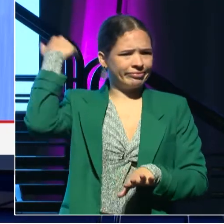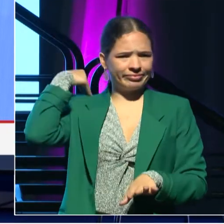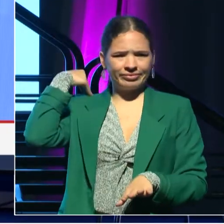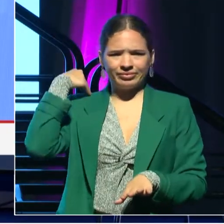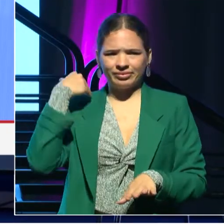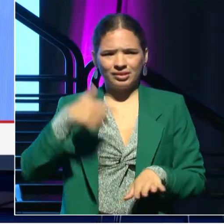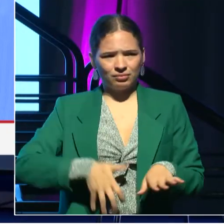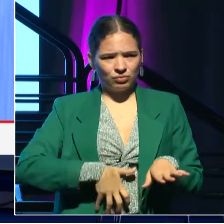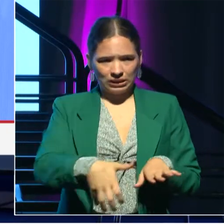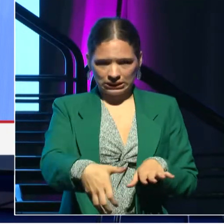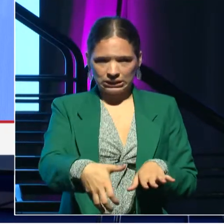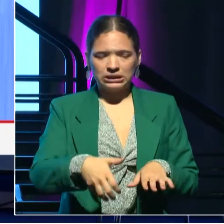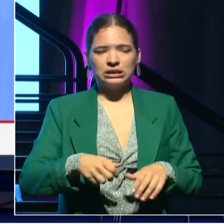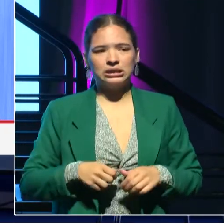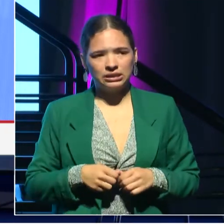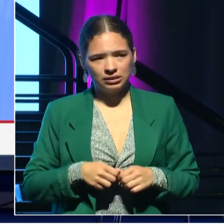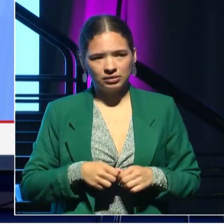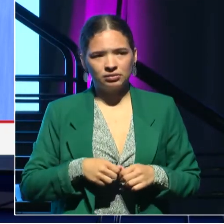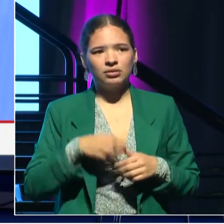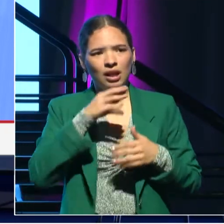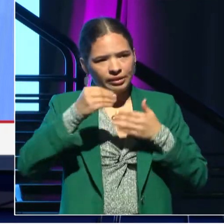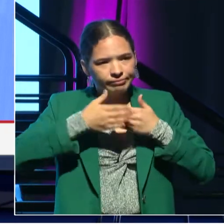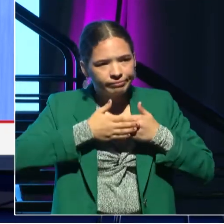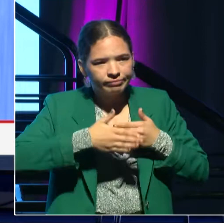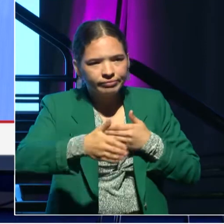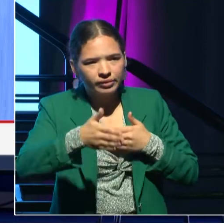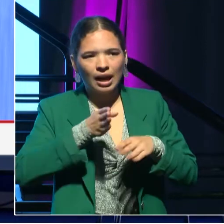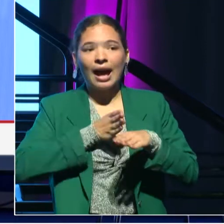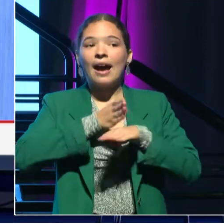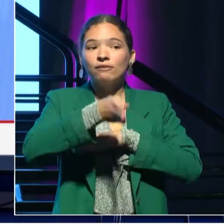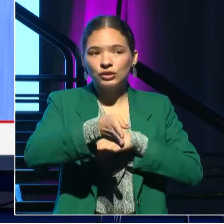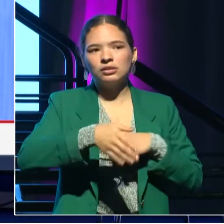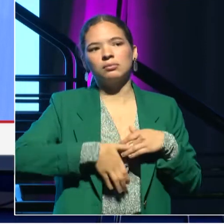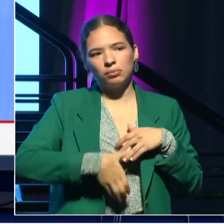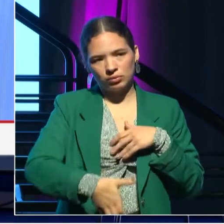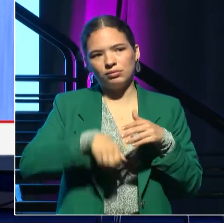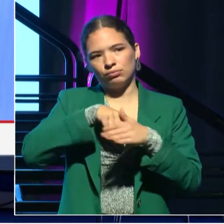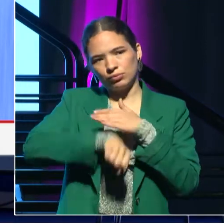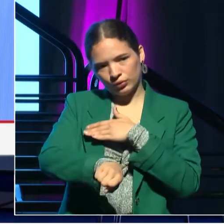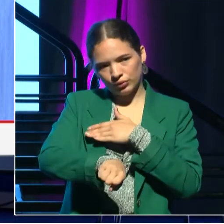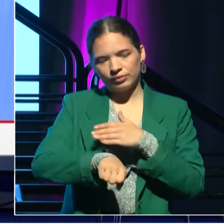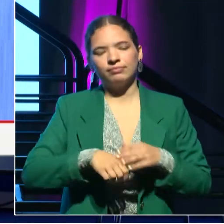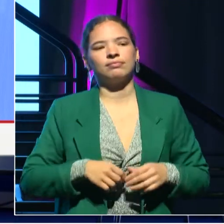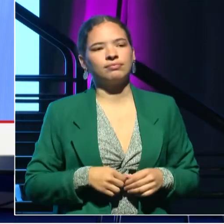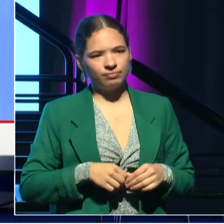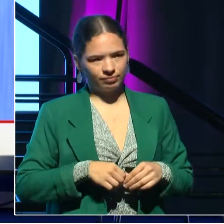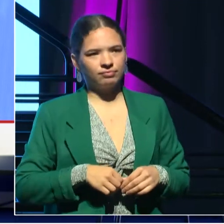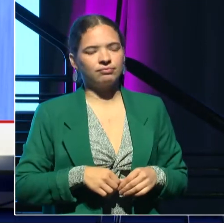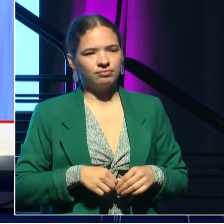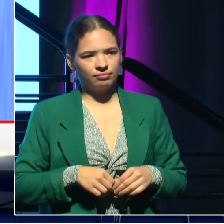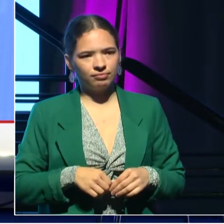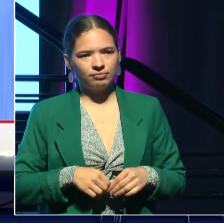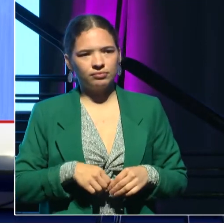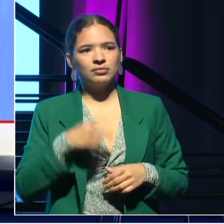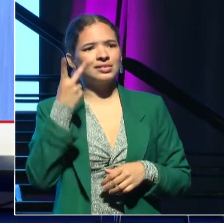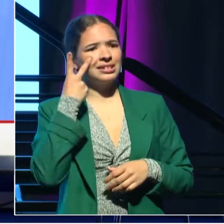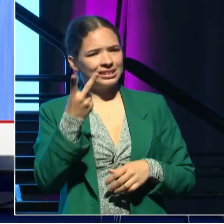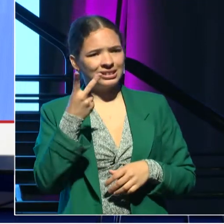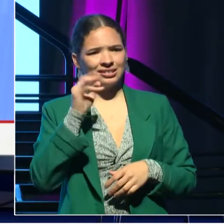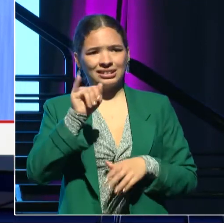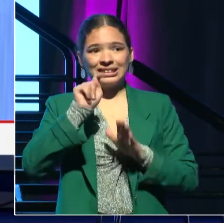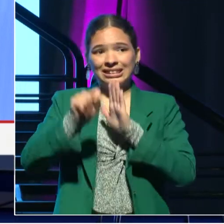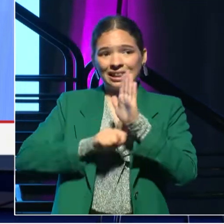continues long after a child is born. You already saw the video about our Strong Families, Strong